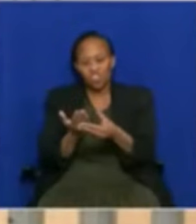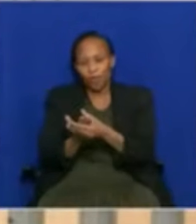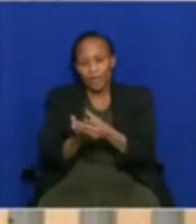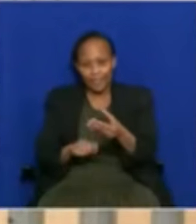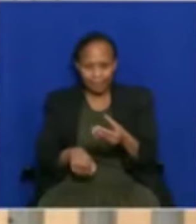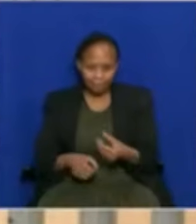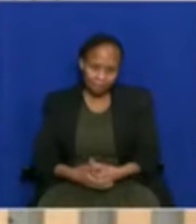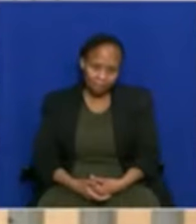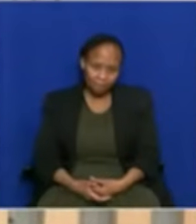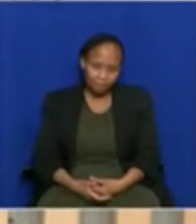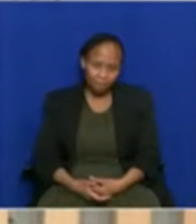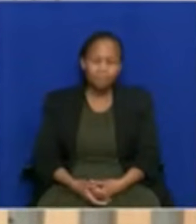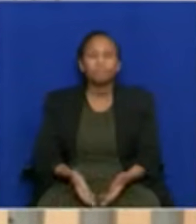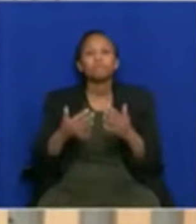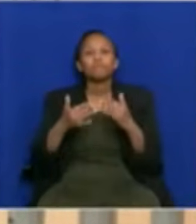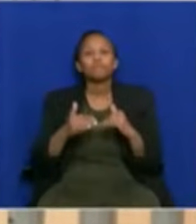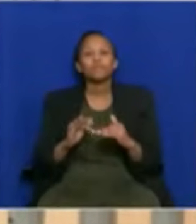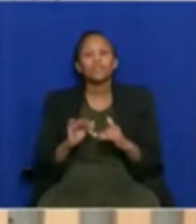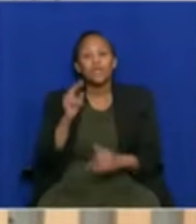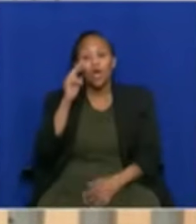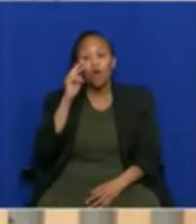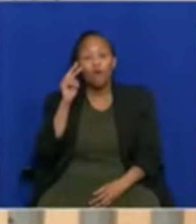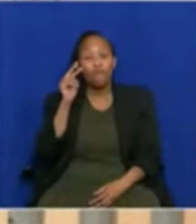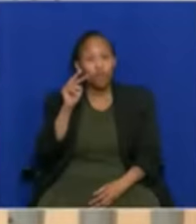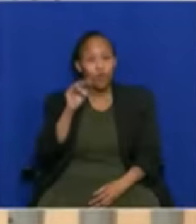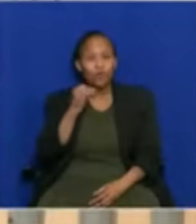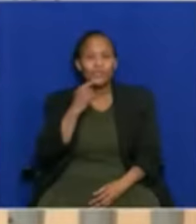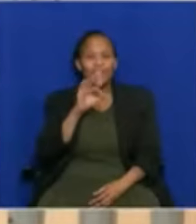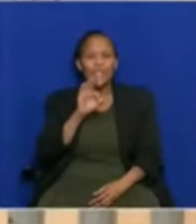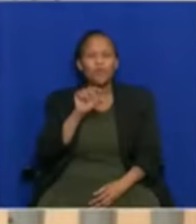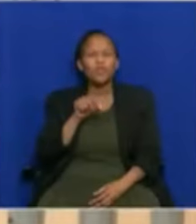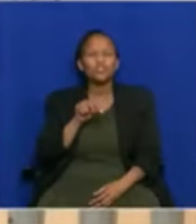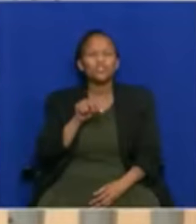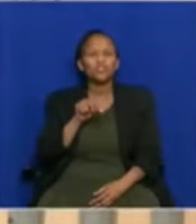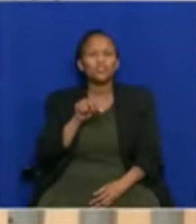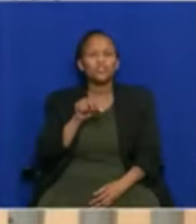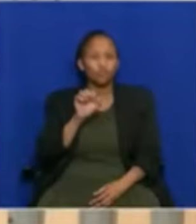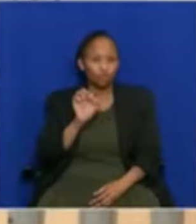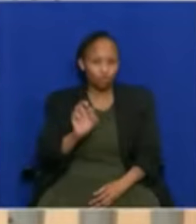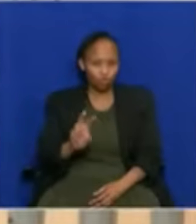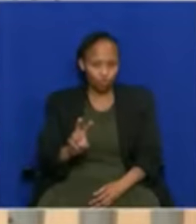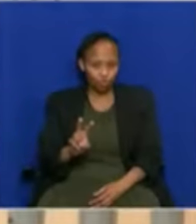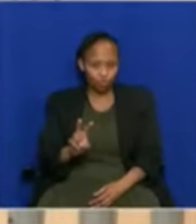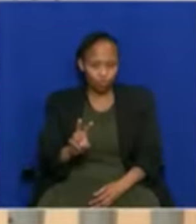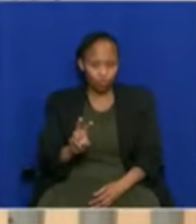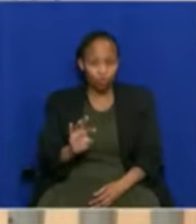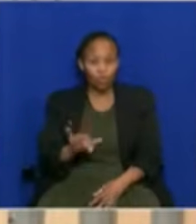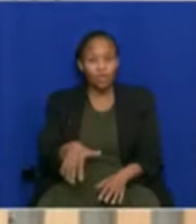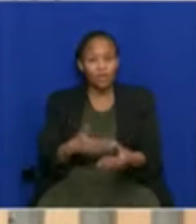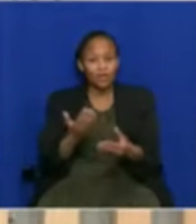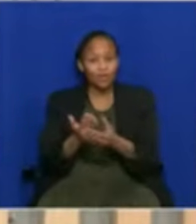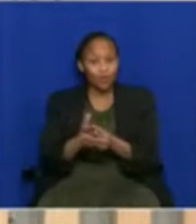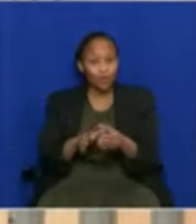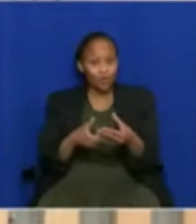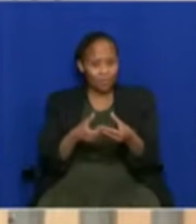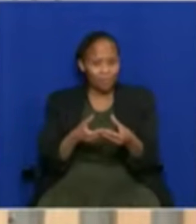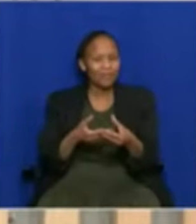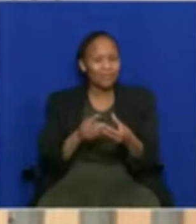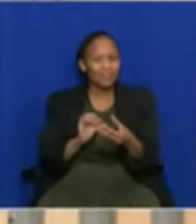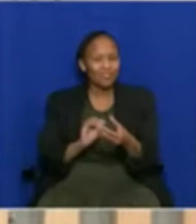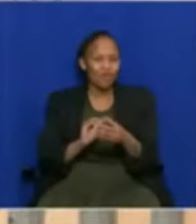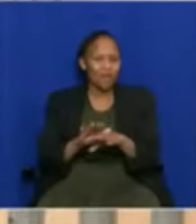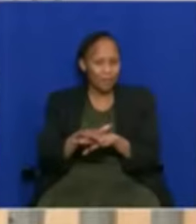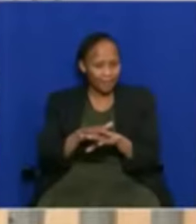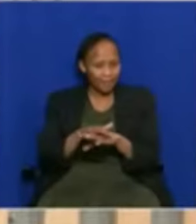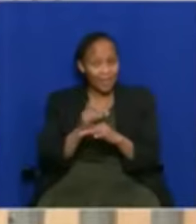Expresses a view, as I say, at 3.2, it says the dockets are basic and in their opinion lack